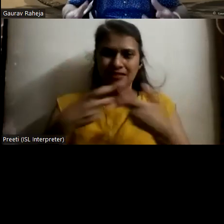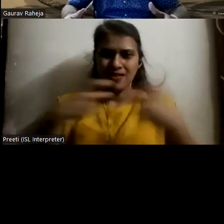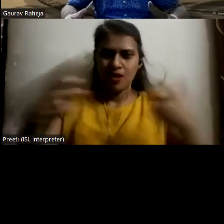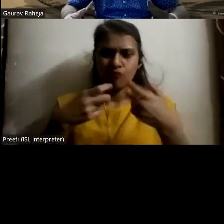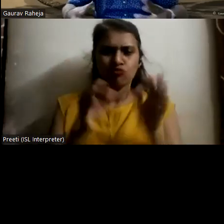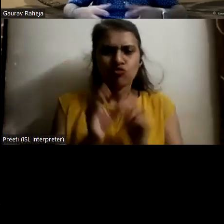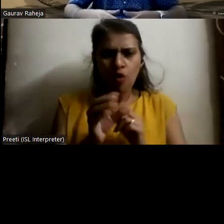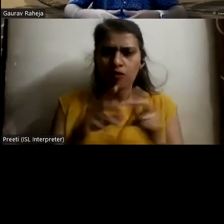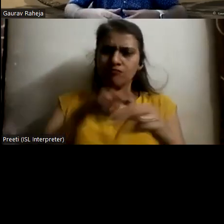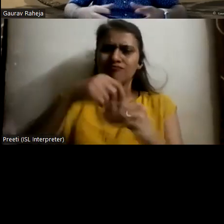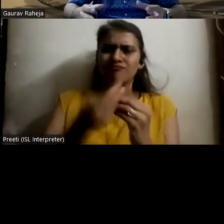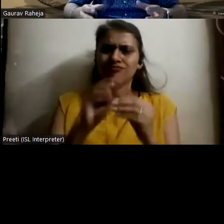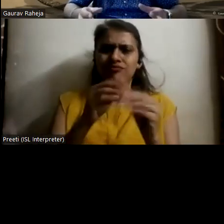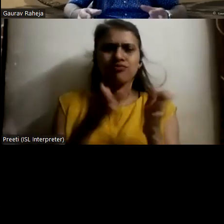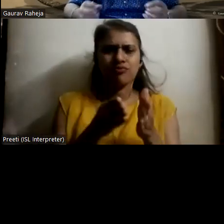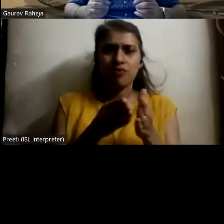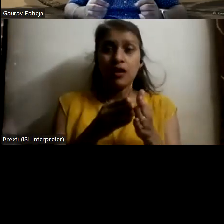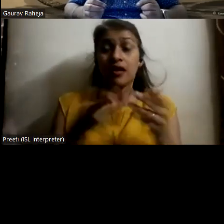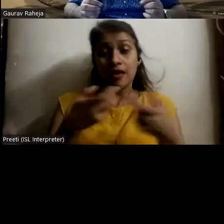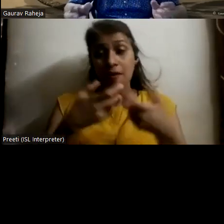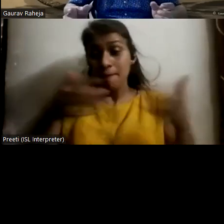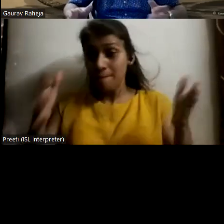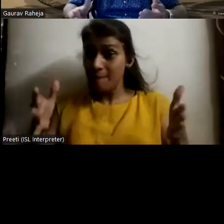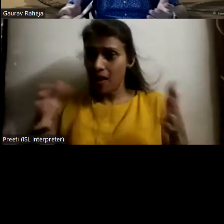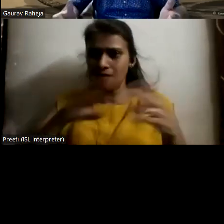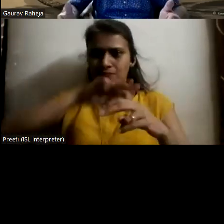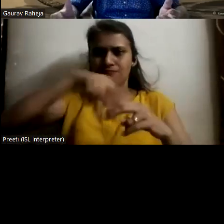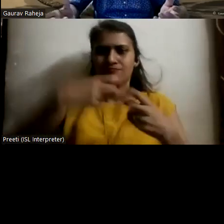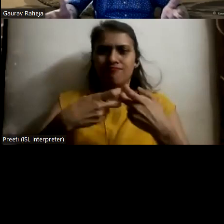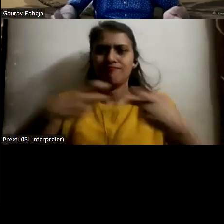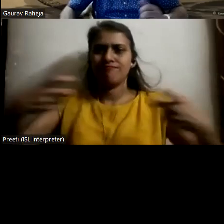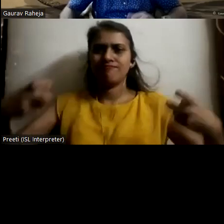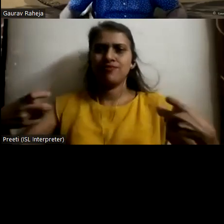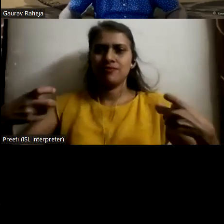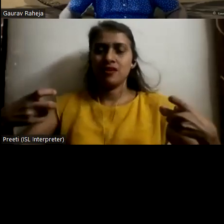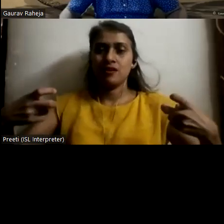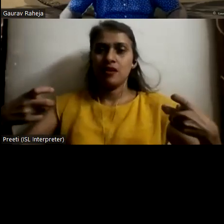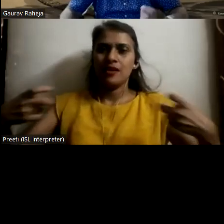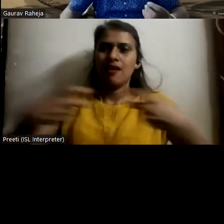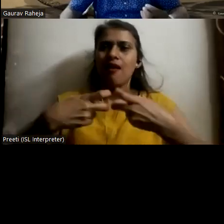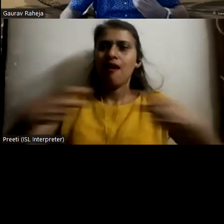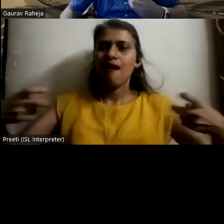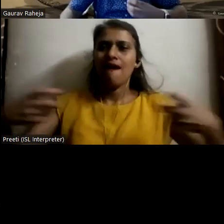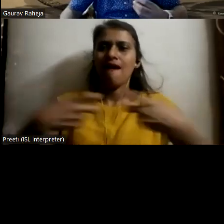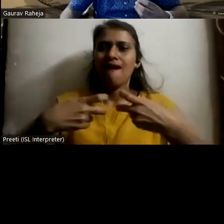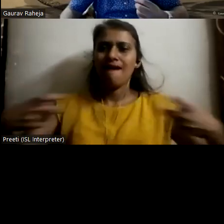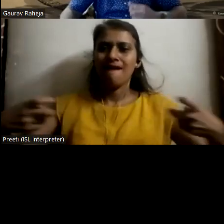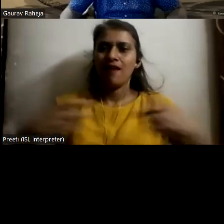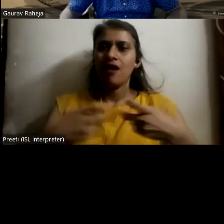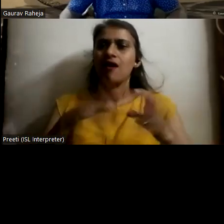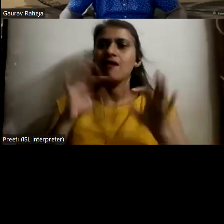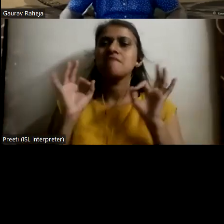who wants to fit into it. It can shrink, it can enlarge. You can talk about elastics and rubber bands as